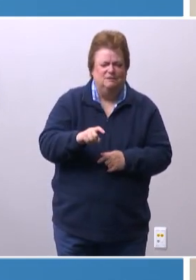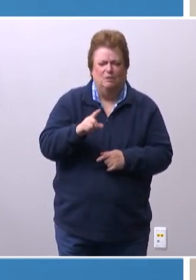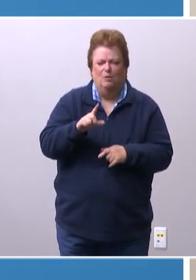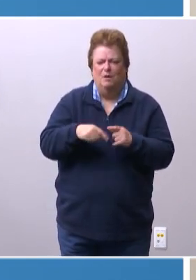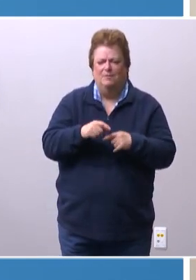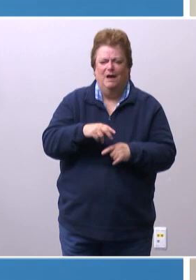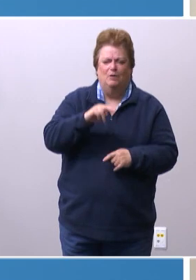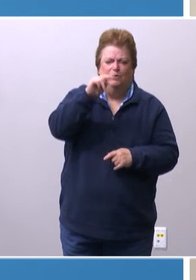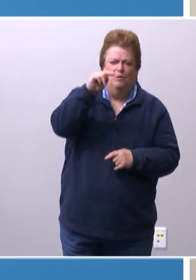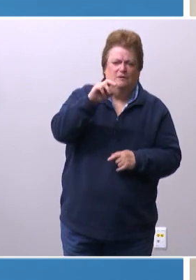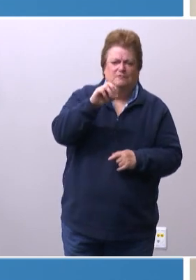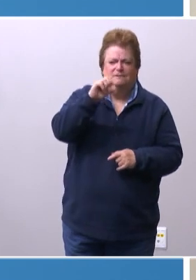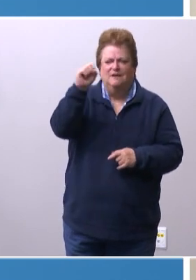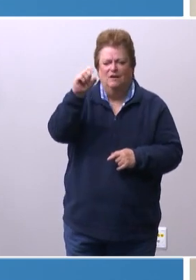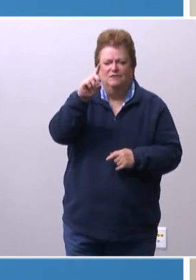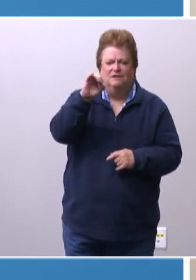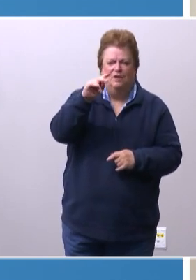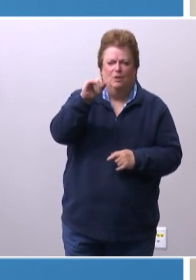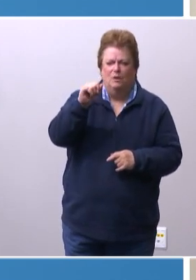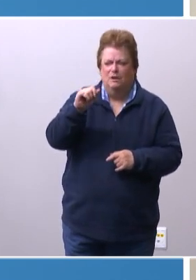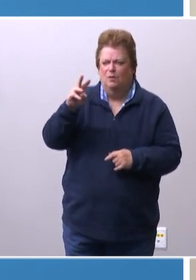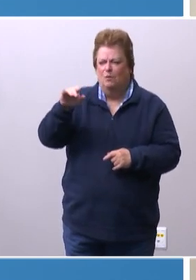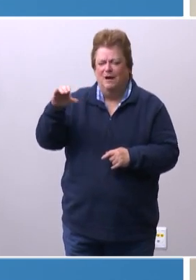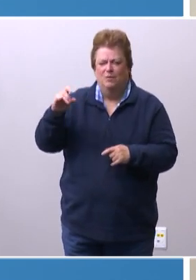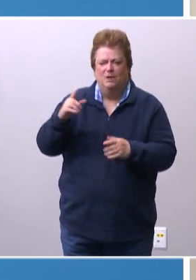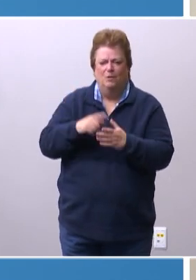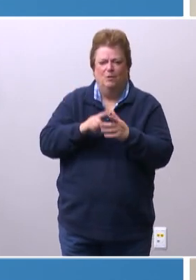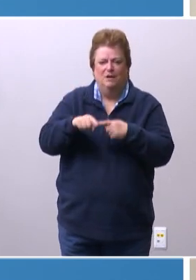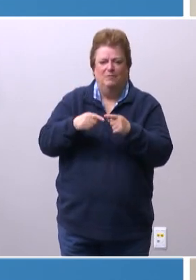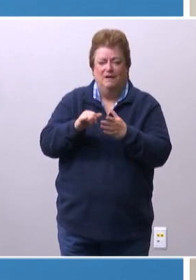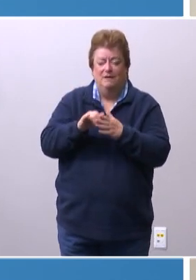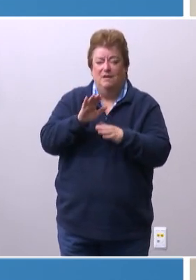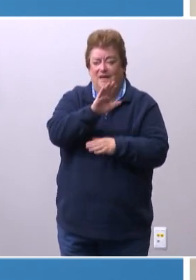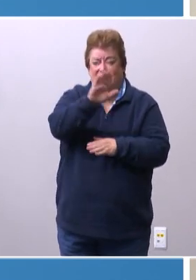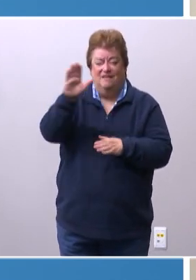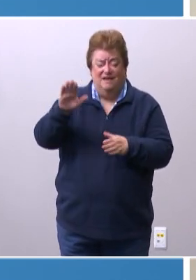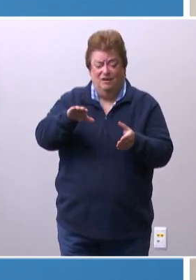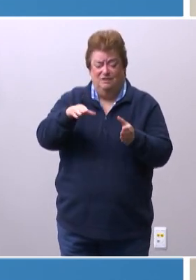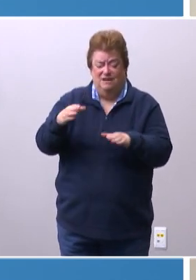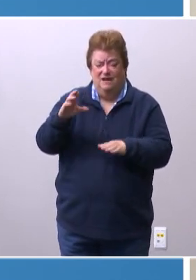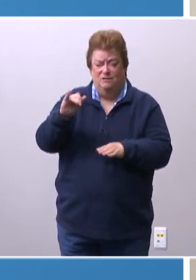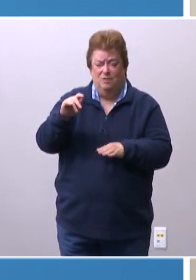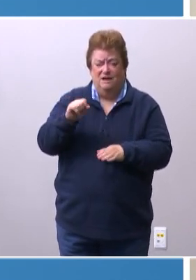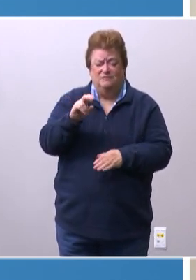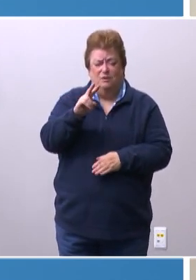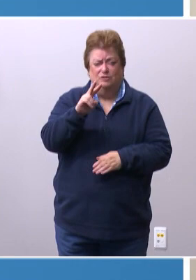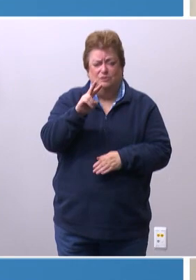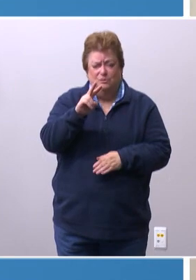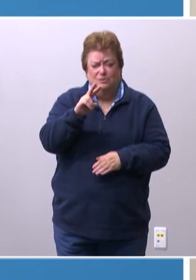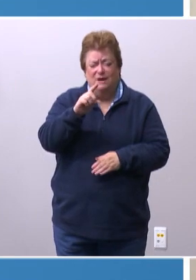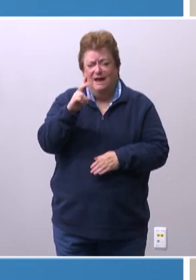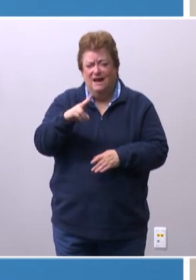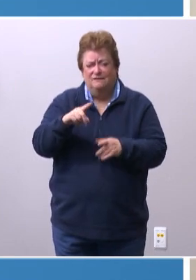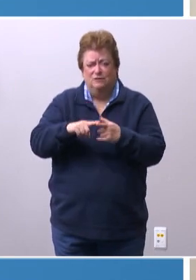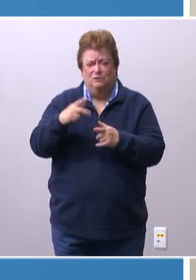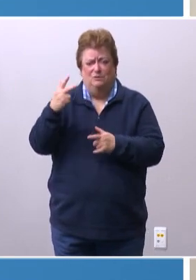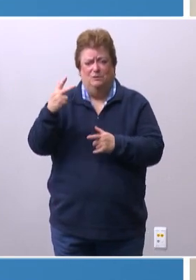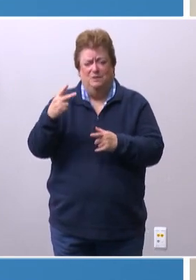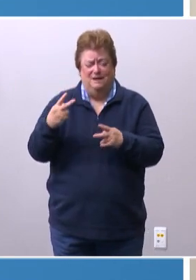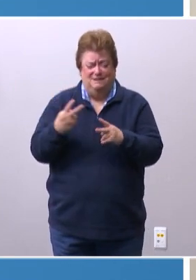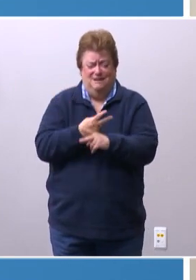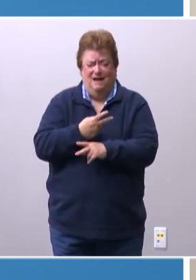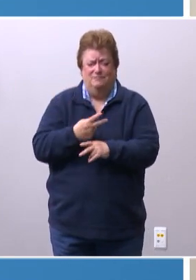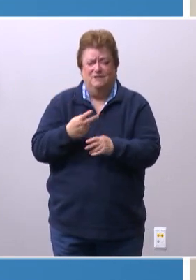South Dakota and Wyoming? Yeah, what about them? I mean, their death rates are 2.5 to 3.5 times higher